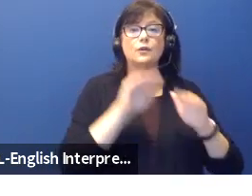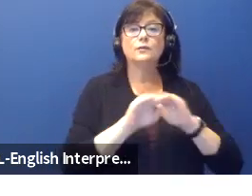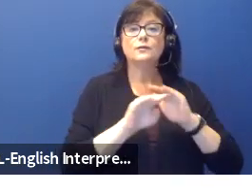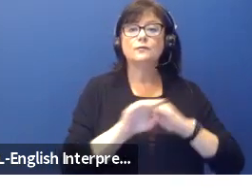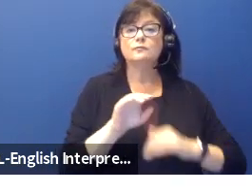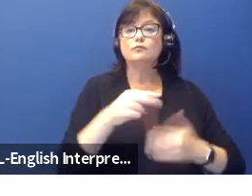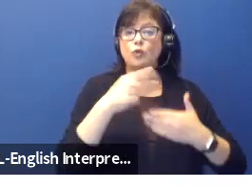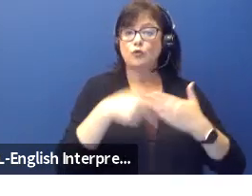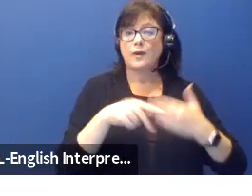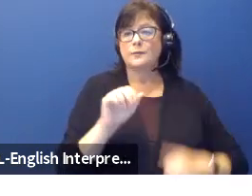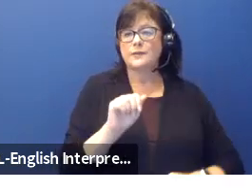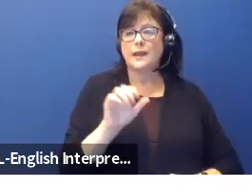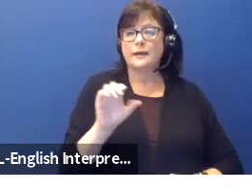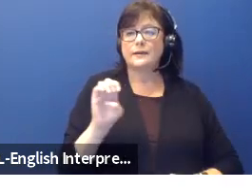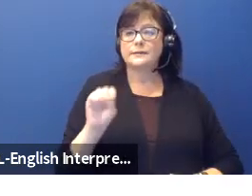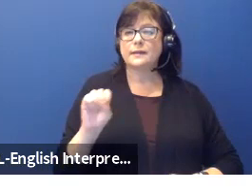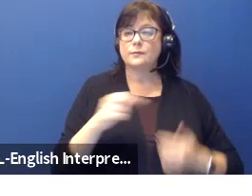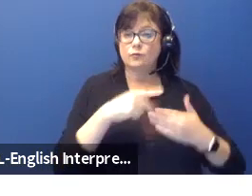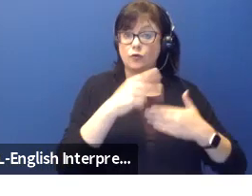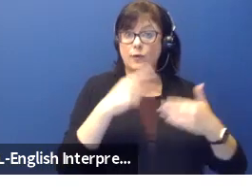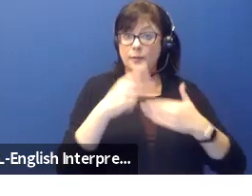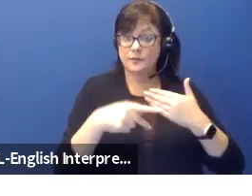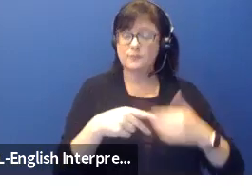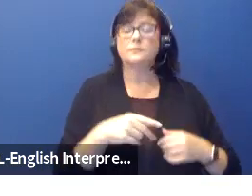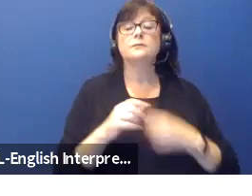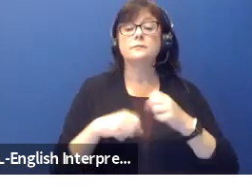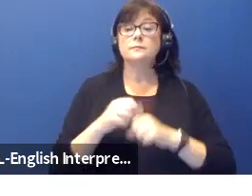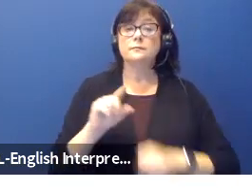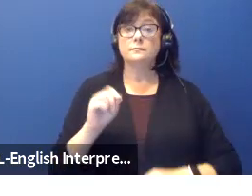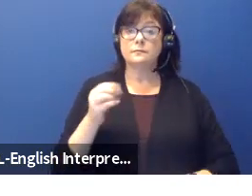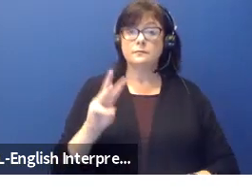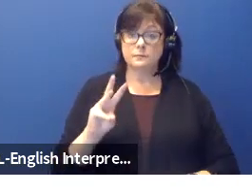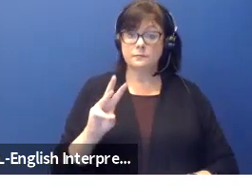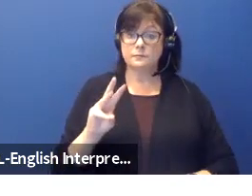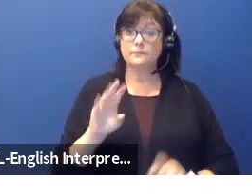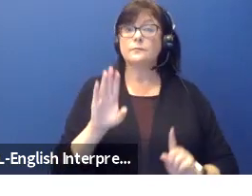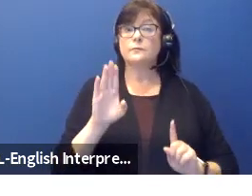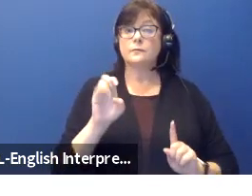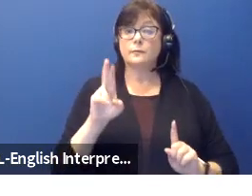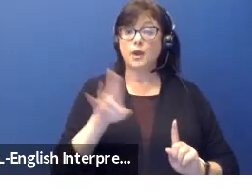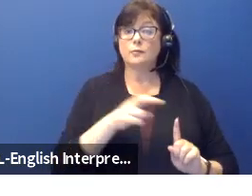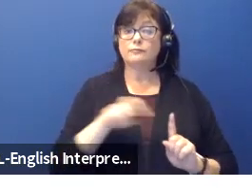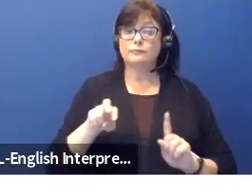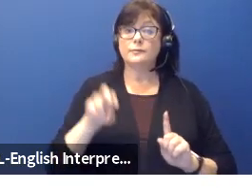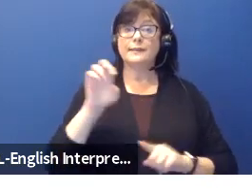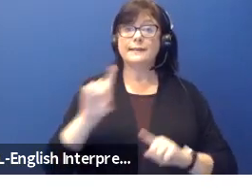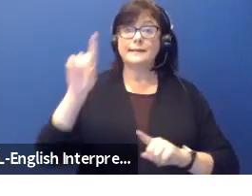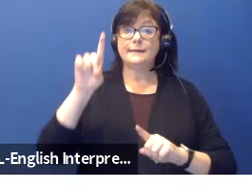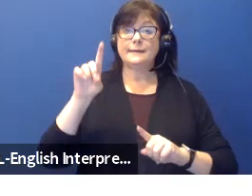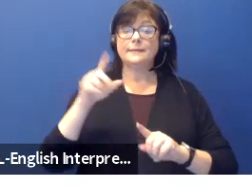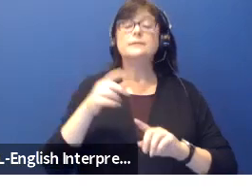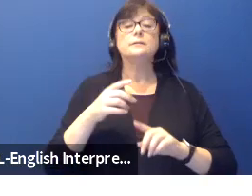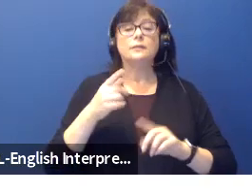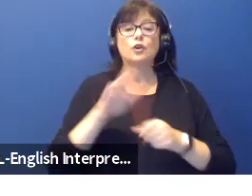In 2016, Barb began her current position as executive director of the College